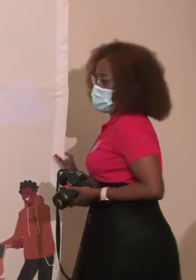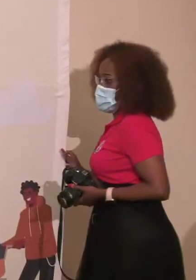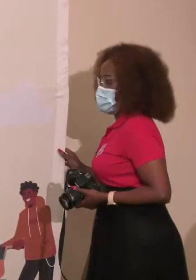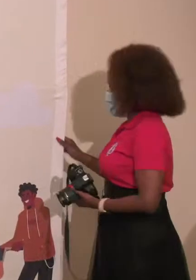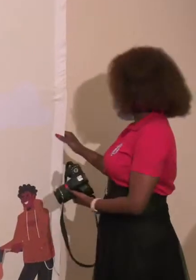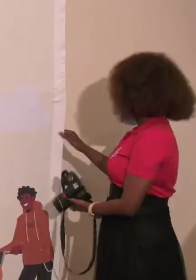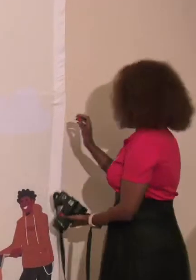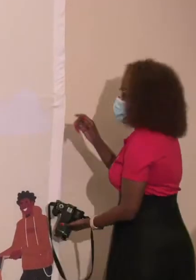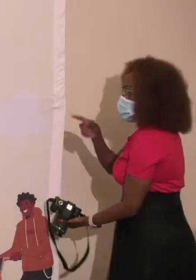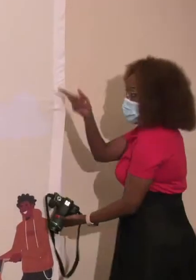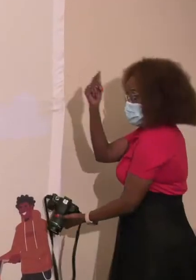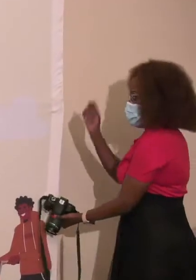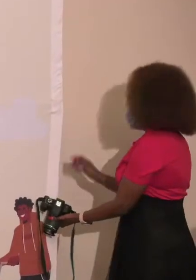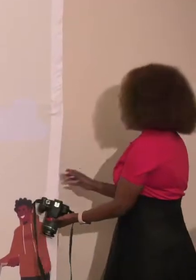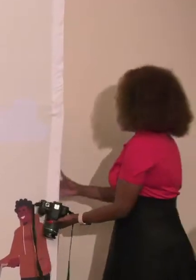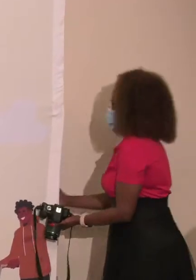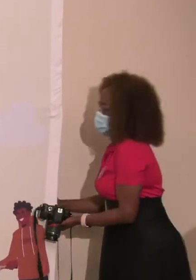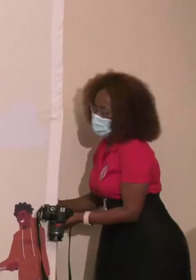But don't select banner, Minister.